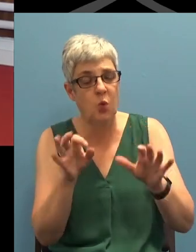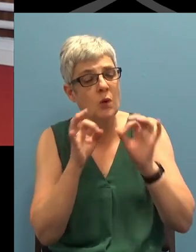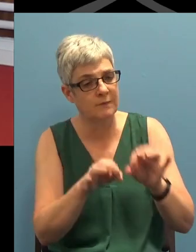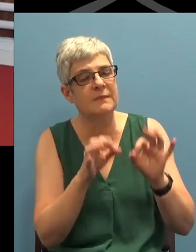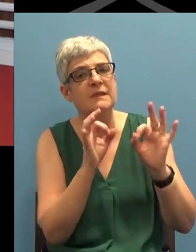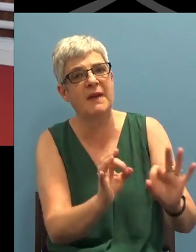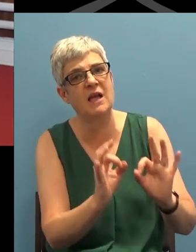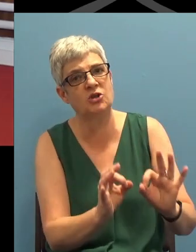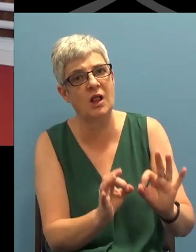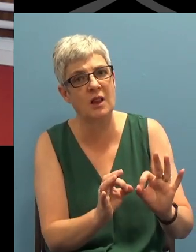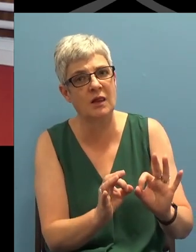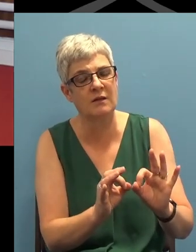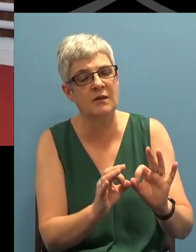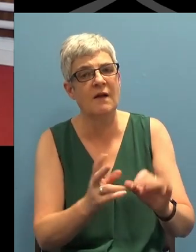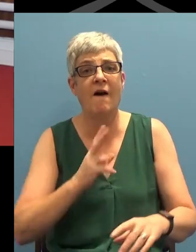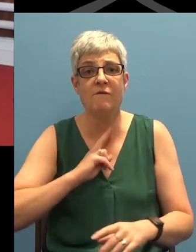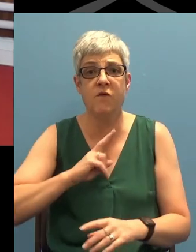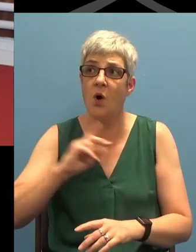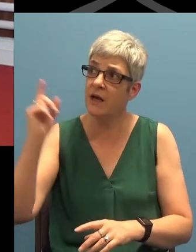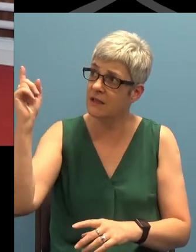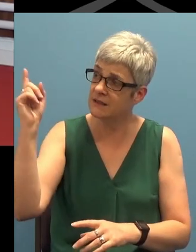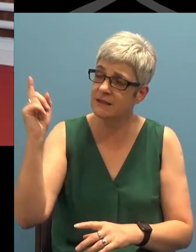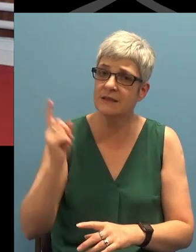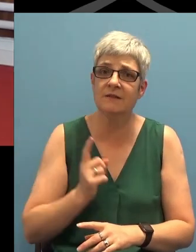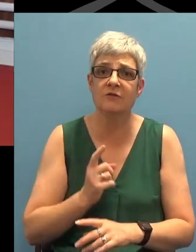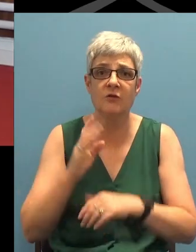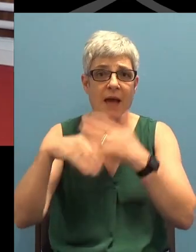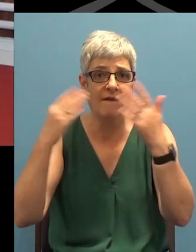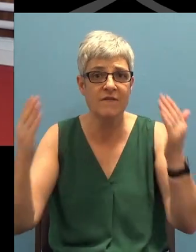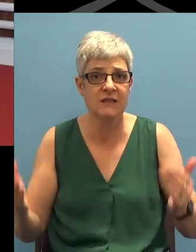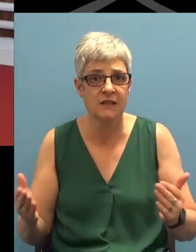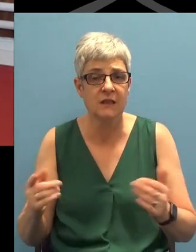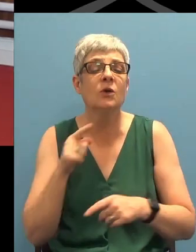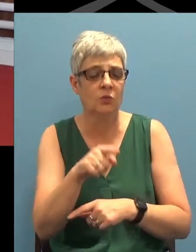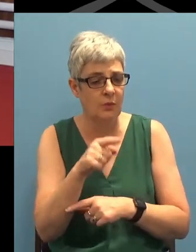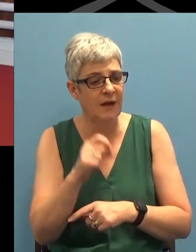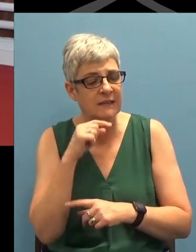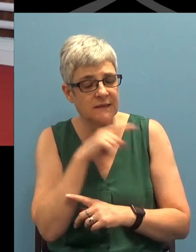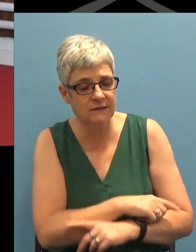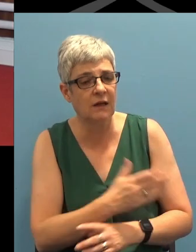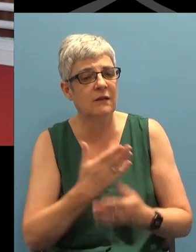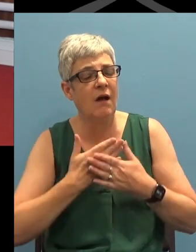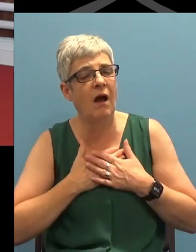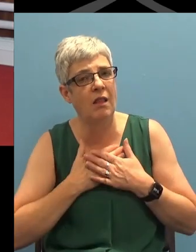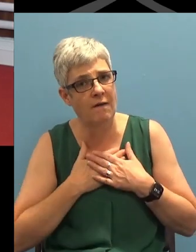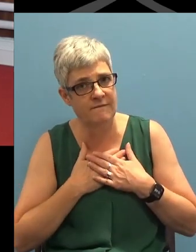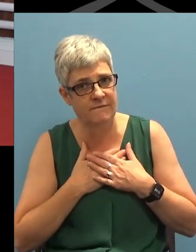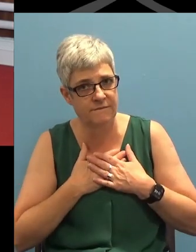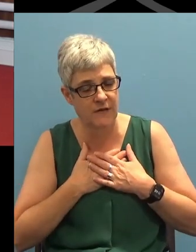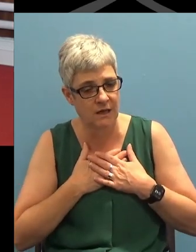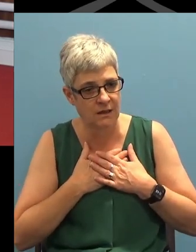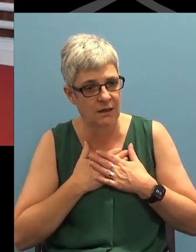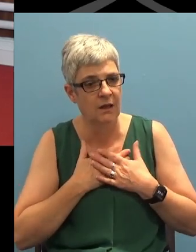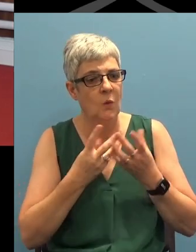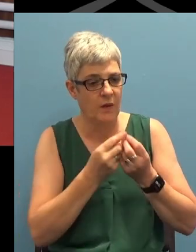special. A voice came from heaven, verse 11, "You are my Son, whom I love.